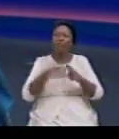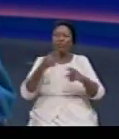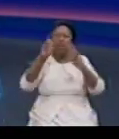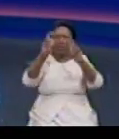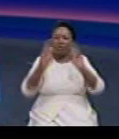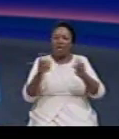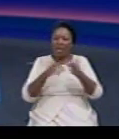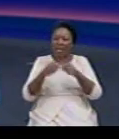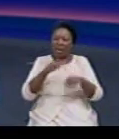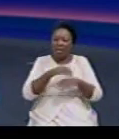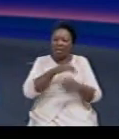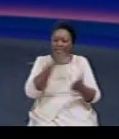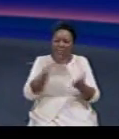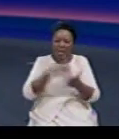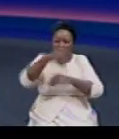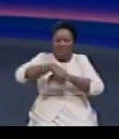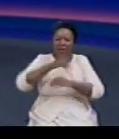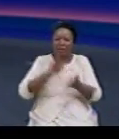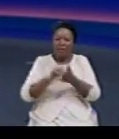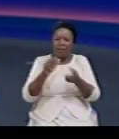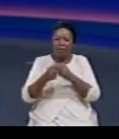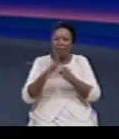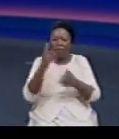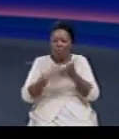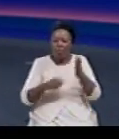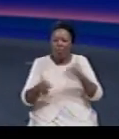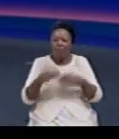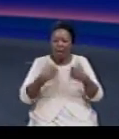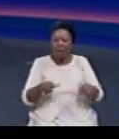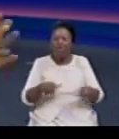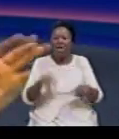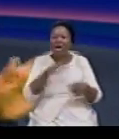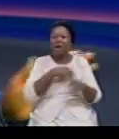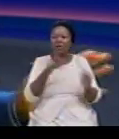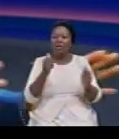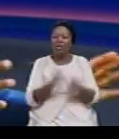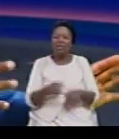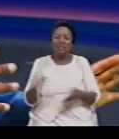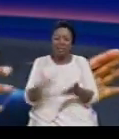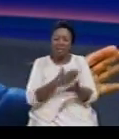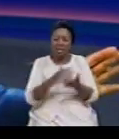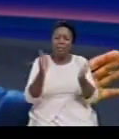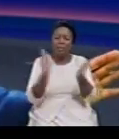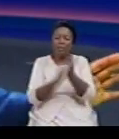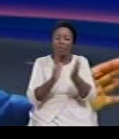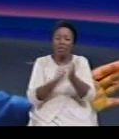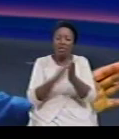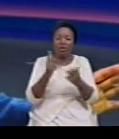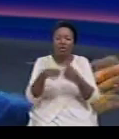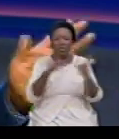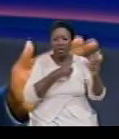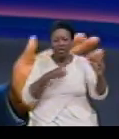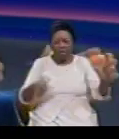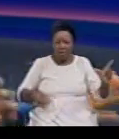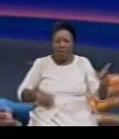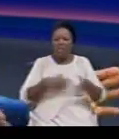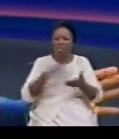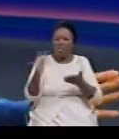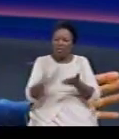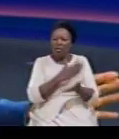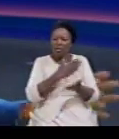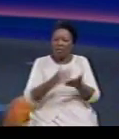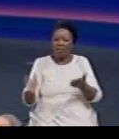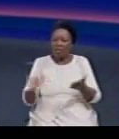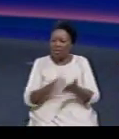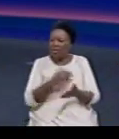their problem. And then what did they do? They prayed and they sang praises unto the Lord. They were sitting in prison. They prayed